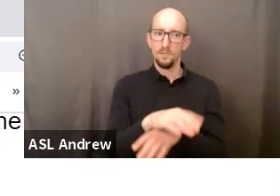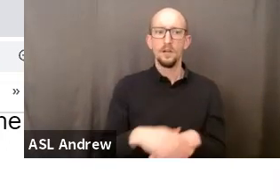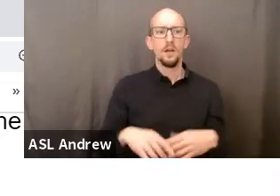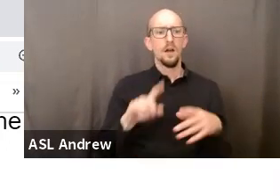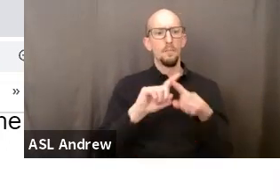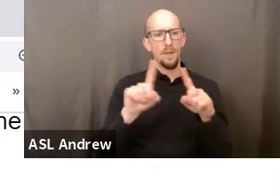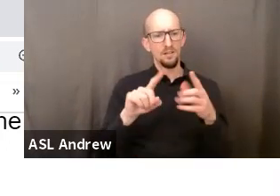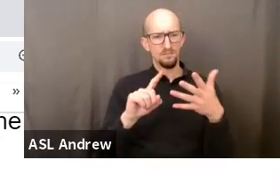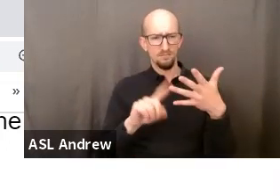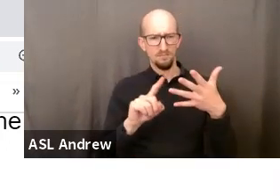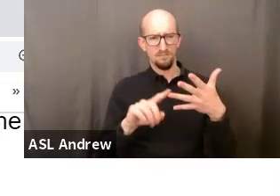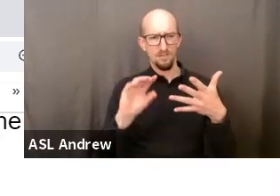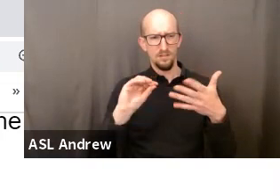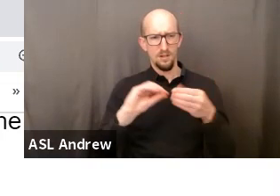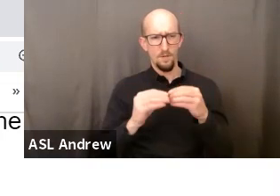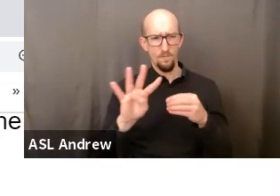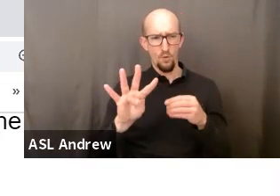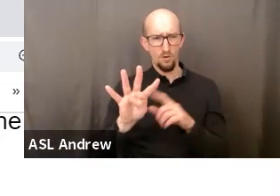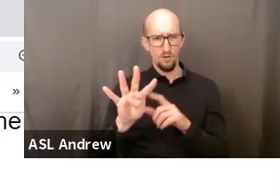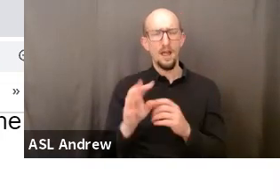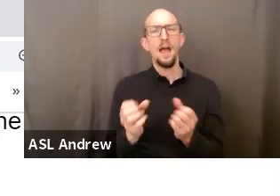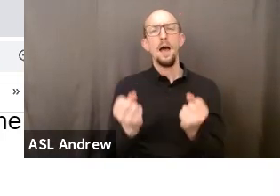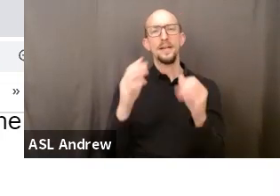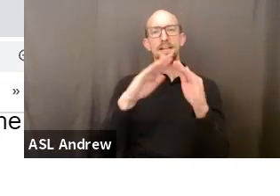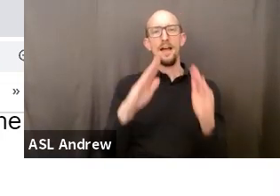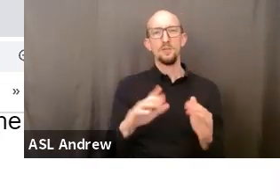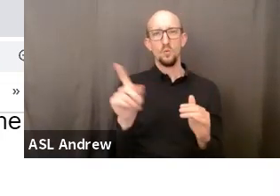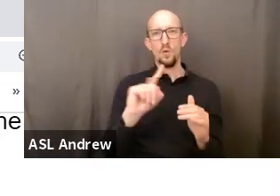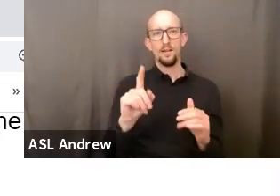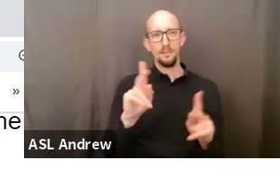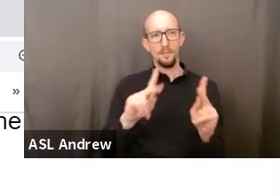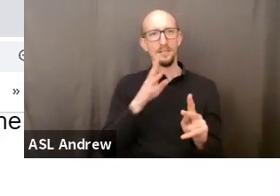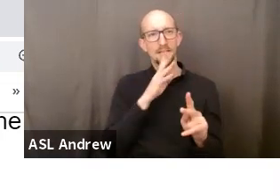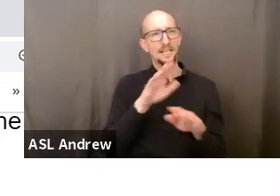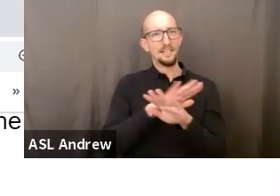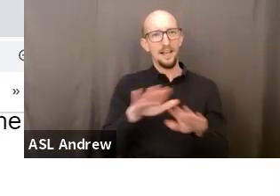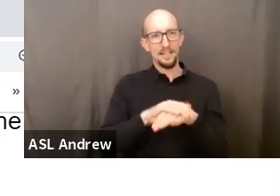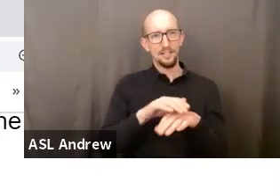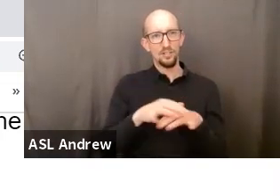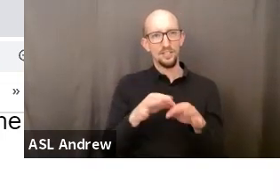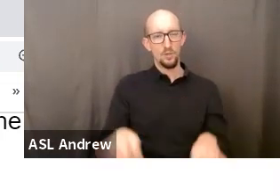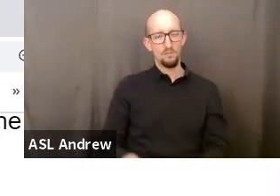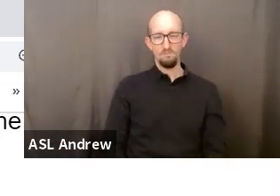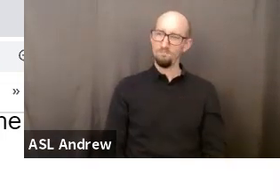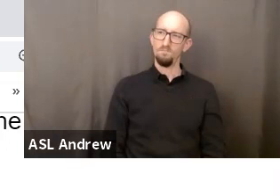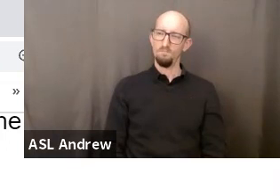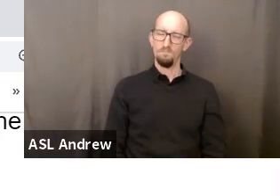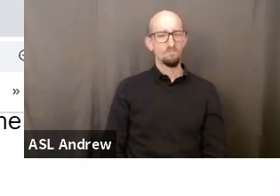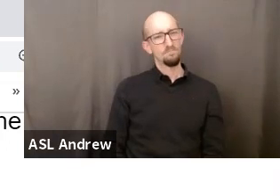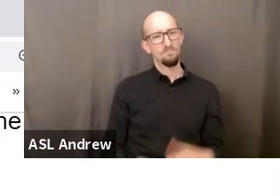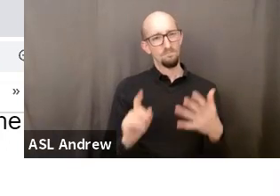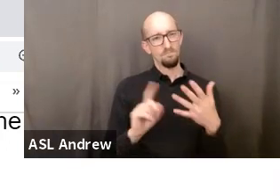where a language other than English is spoken. How does that, is that like a